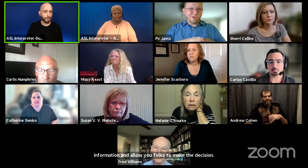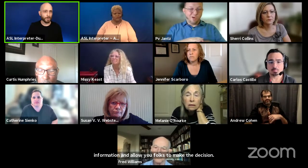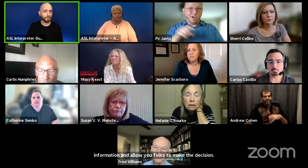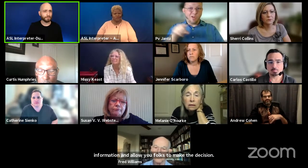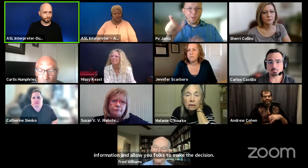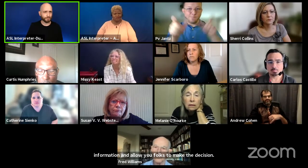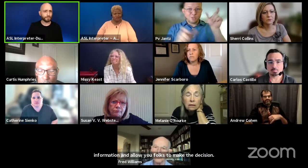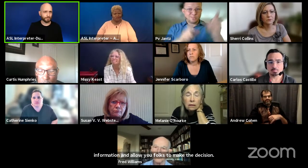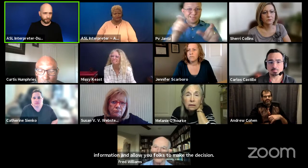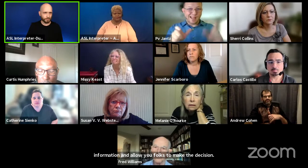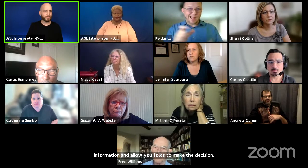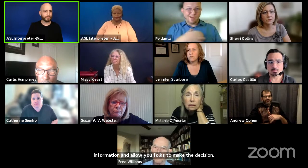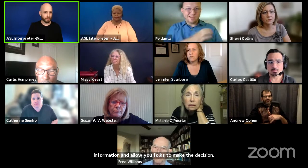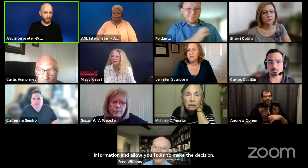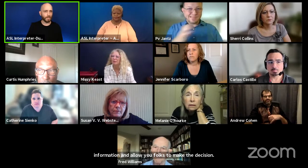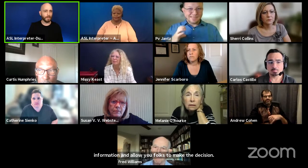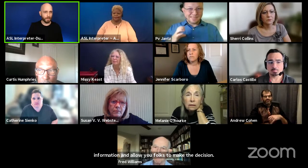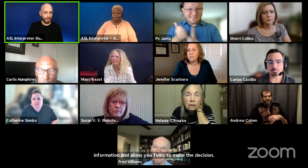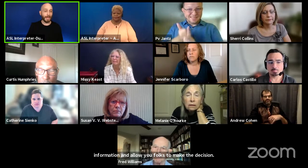board member,